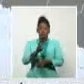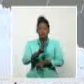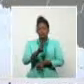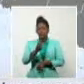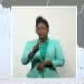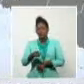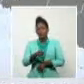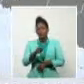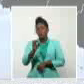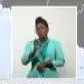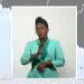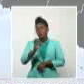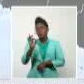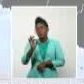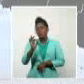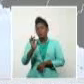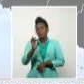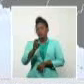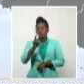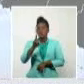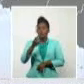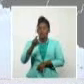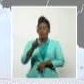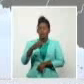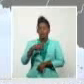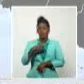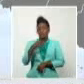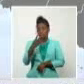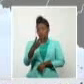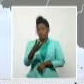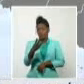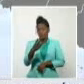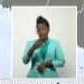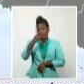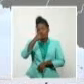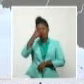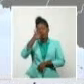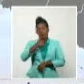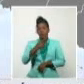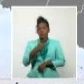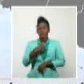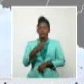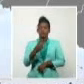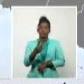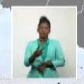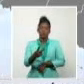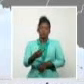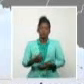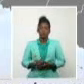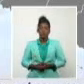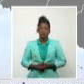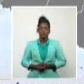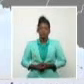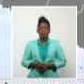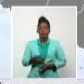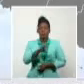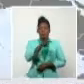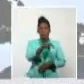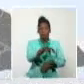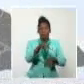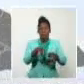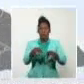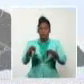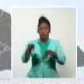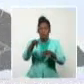The provinces with the highest number of cases are Havana with 4 cases, that's 33.3%,